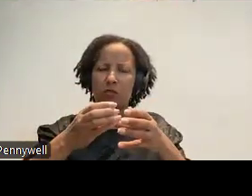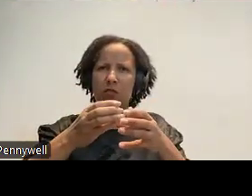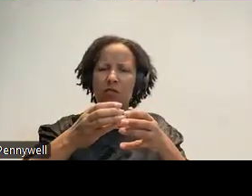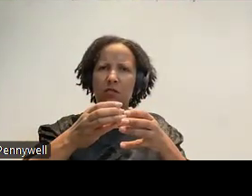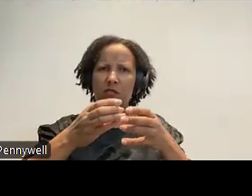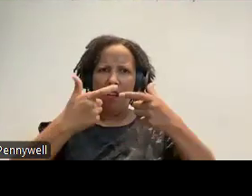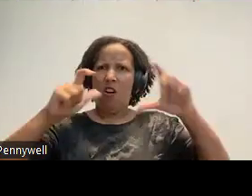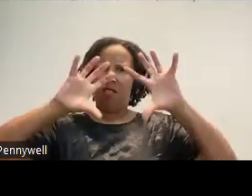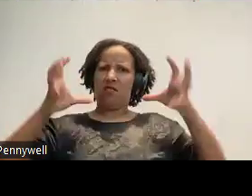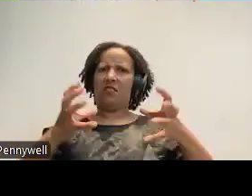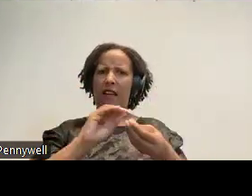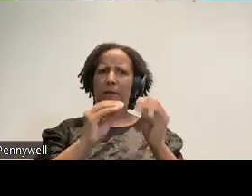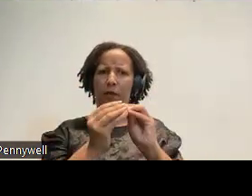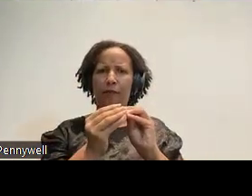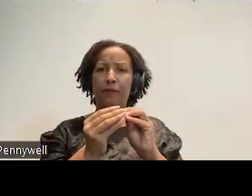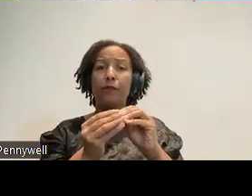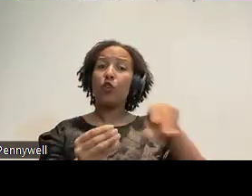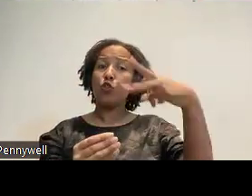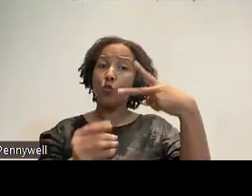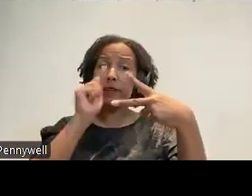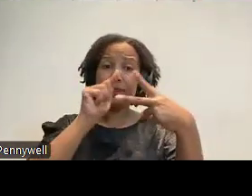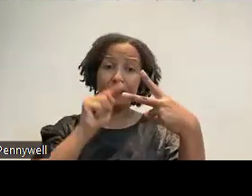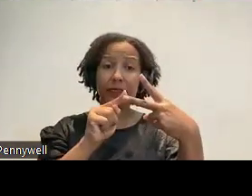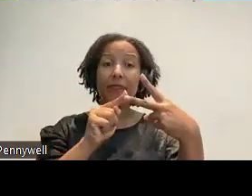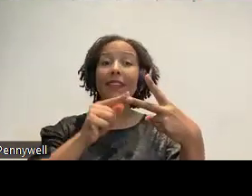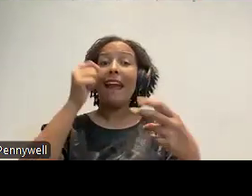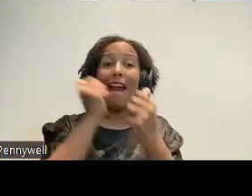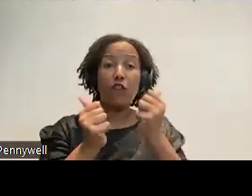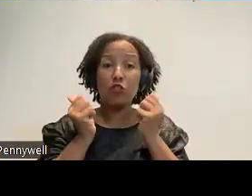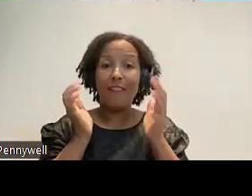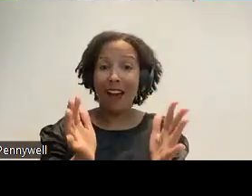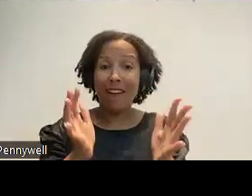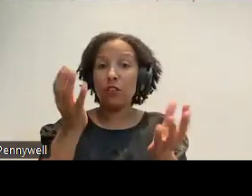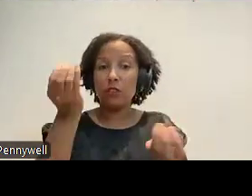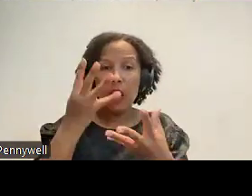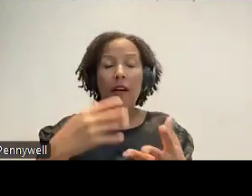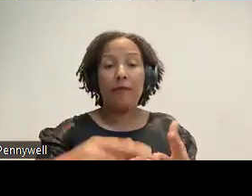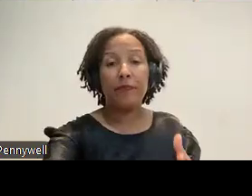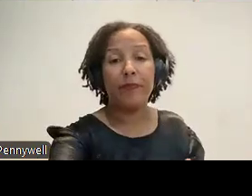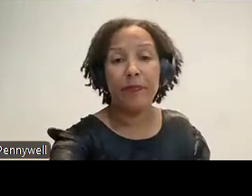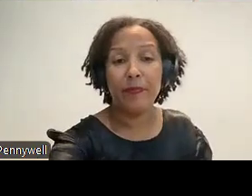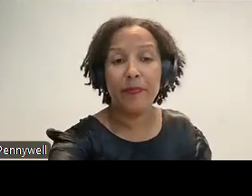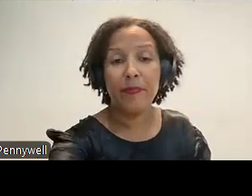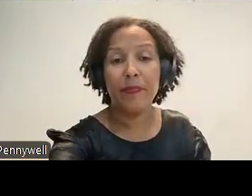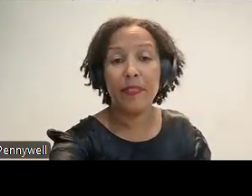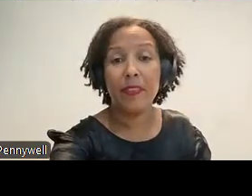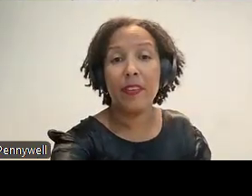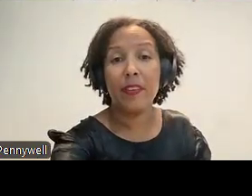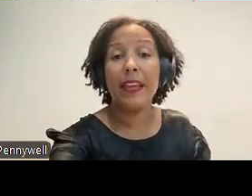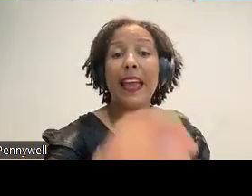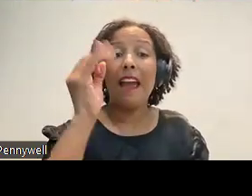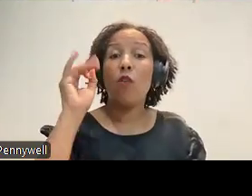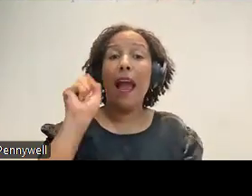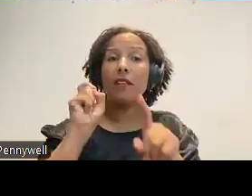there's two things that every survivor we've worked with has said when we ask them, what has kept you from reporting?